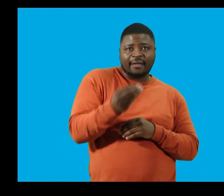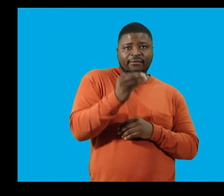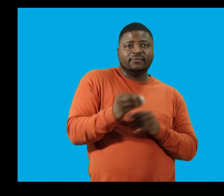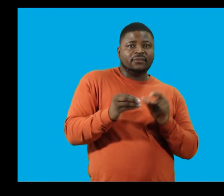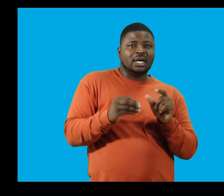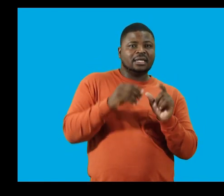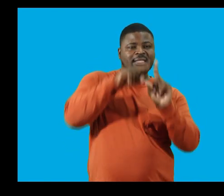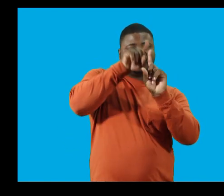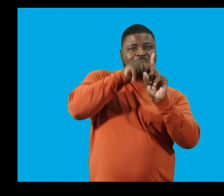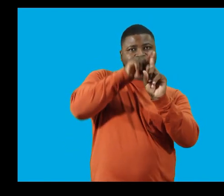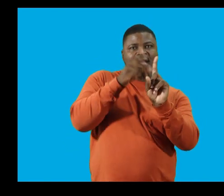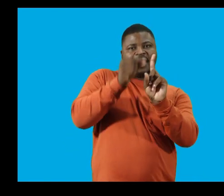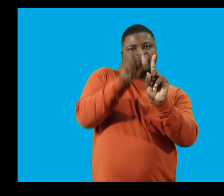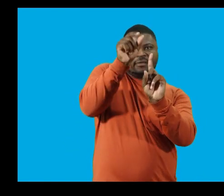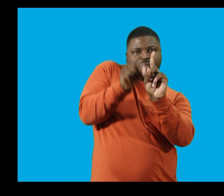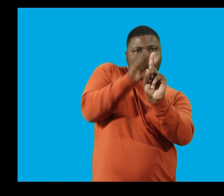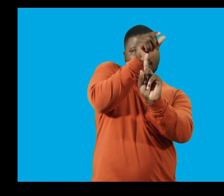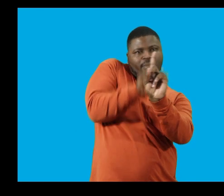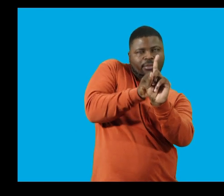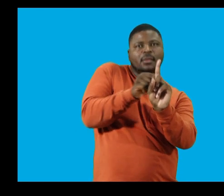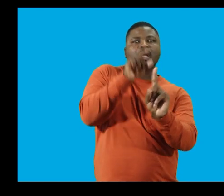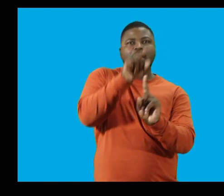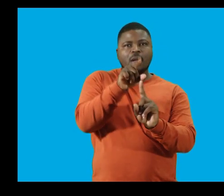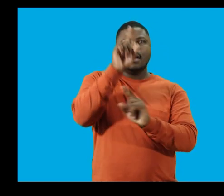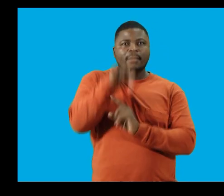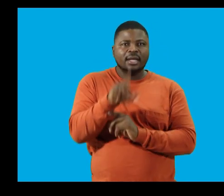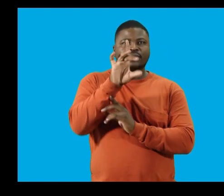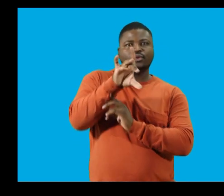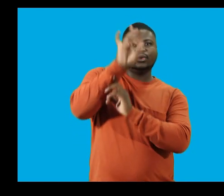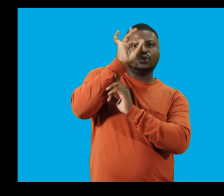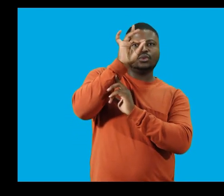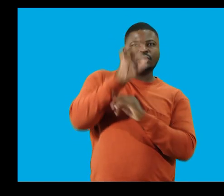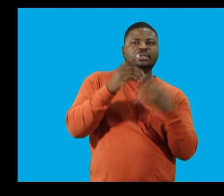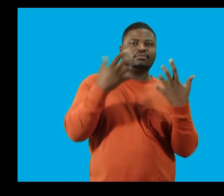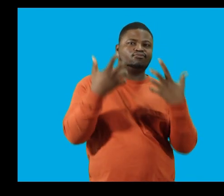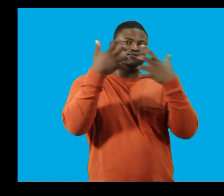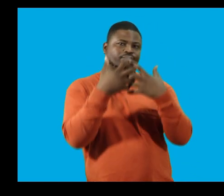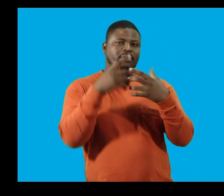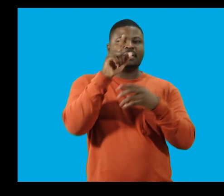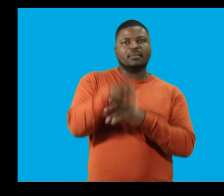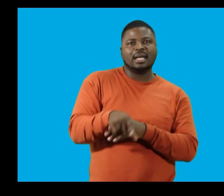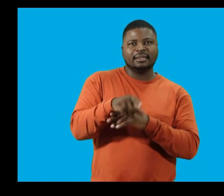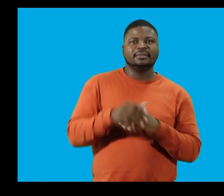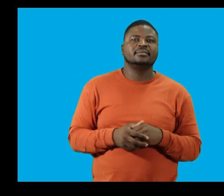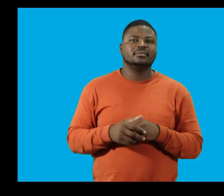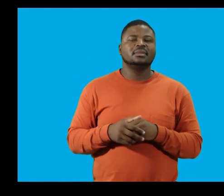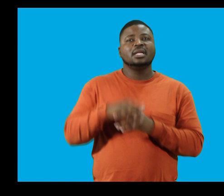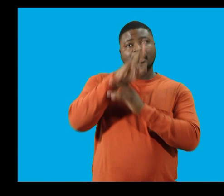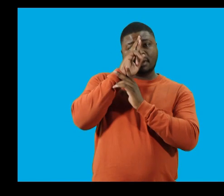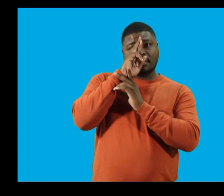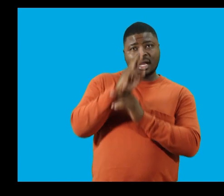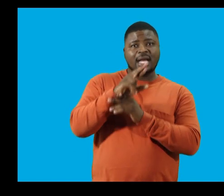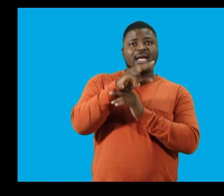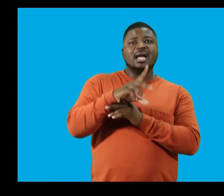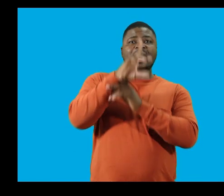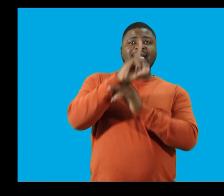different units for temperature given. You need to choose the correct one. So because it